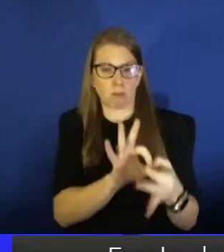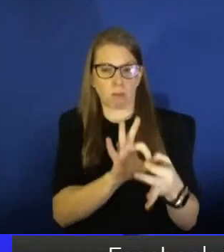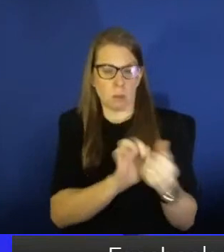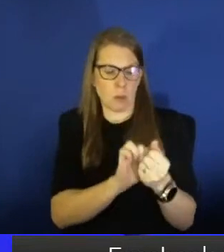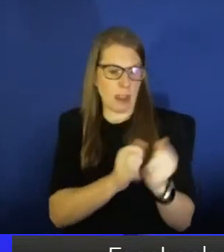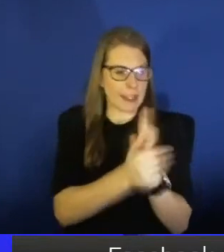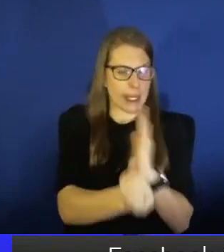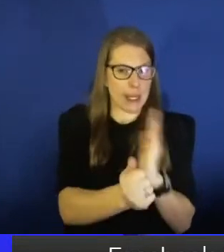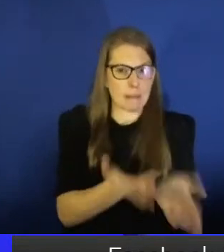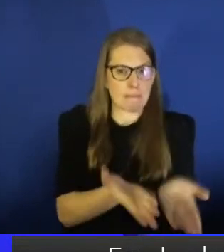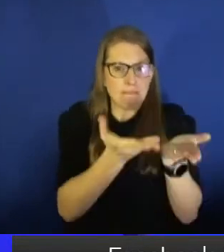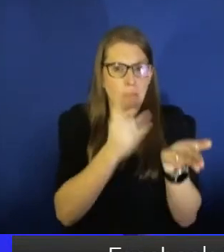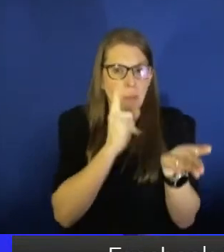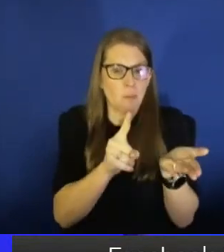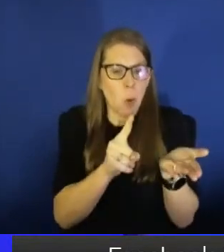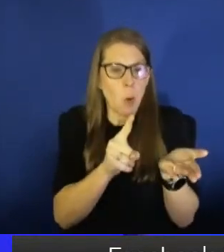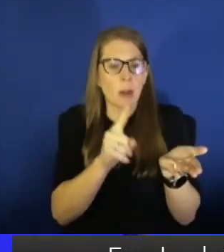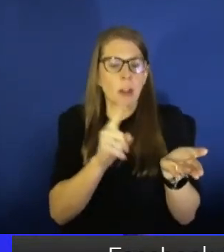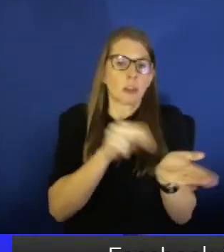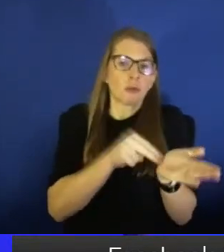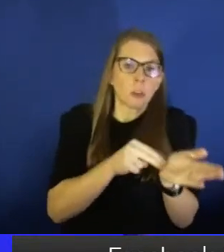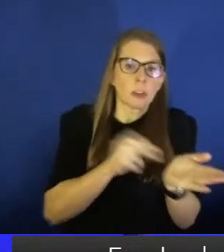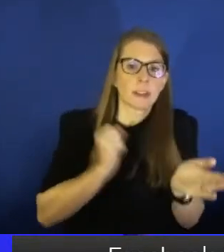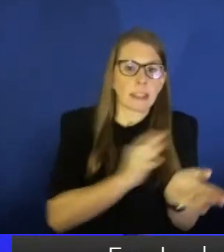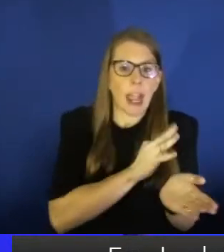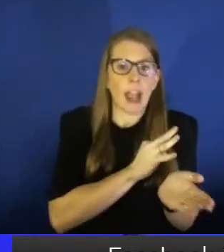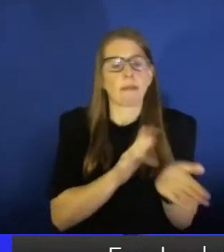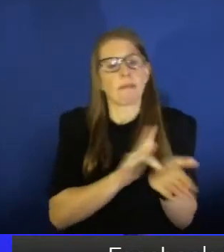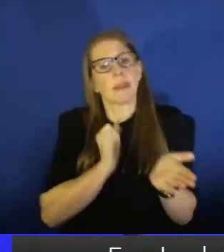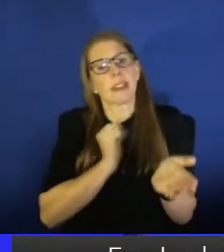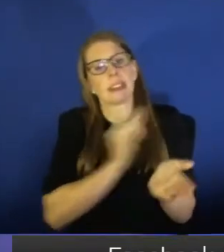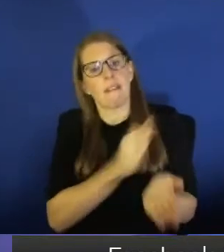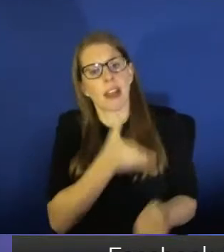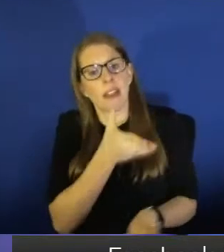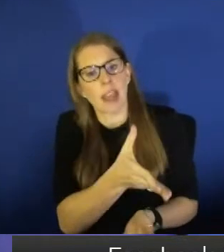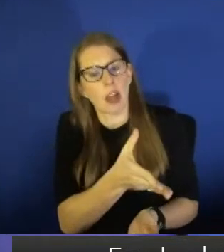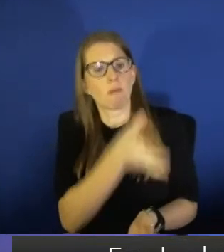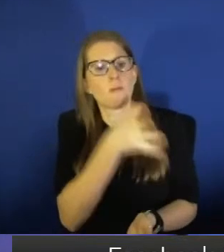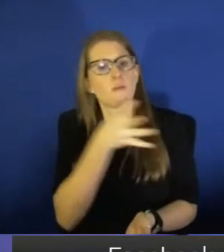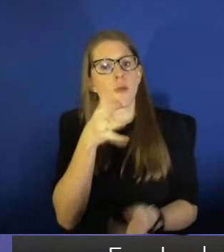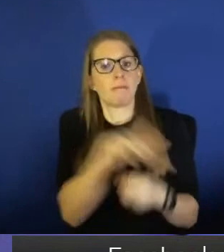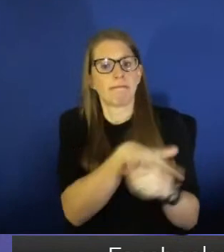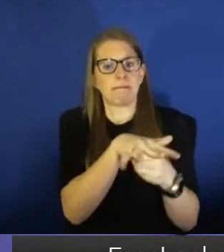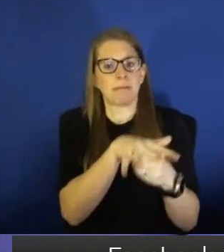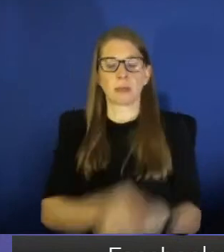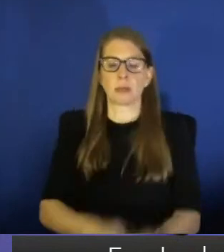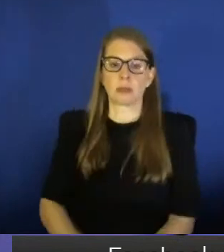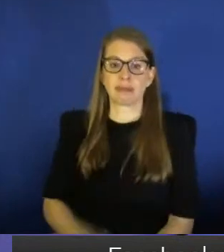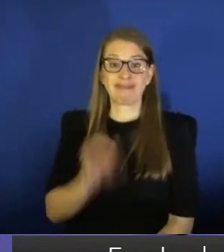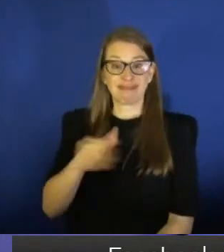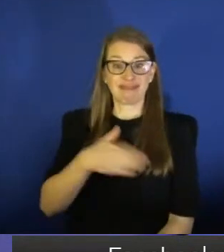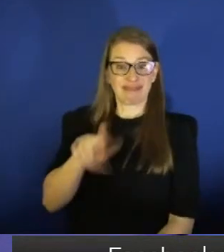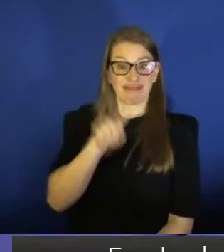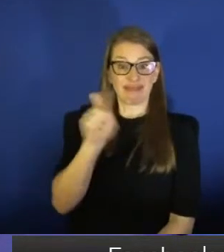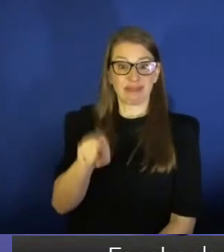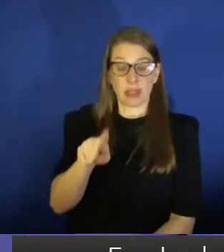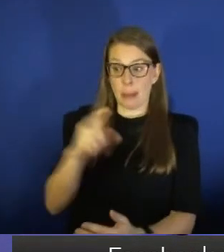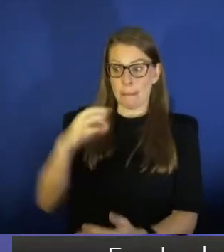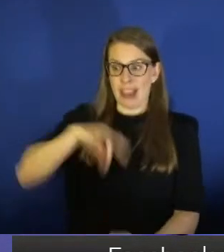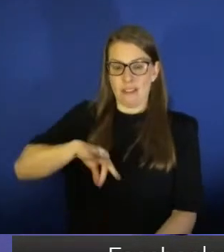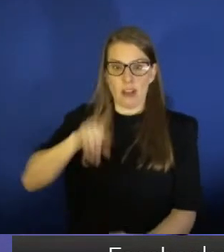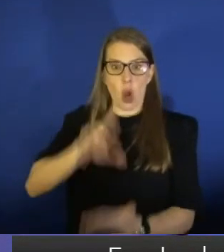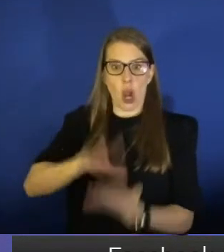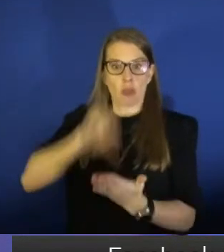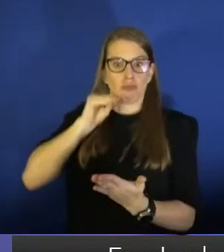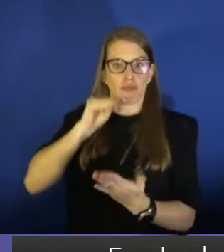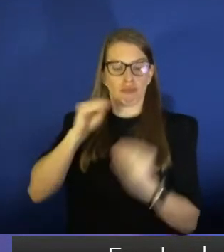for both our nursing staff and our medicine staff out there in the rural setting. Well, that was my next question, is just the benefit, the learning and the teaching aspect of it, just